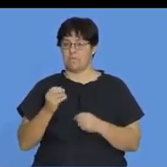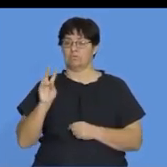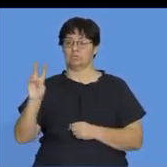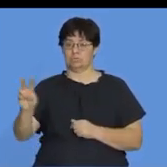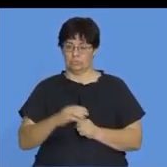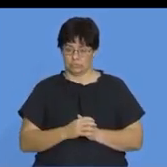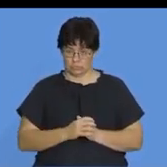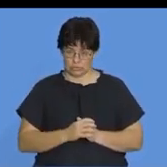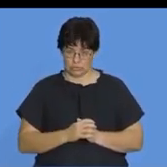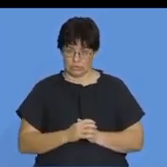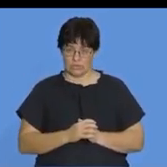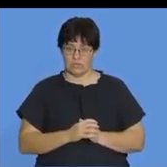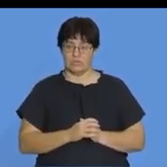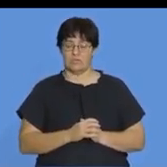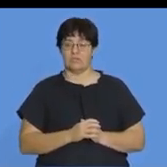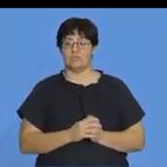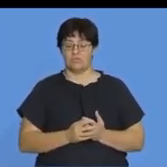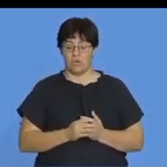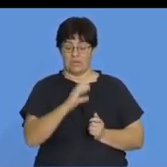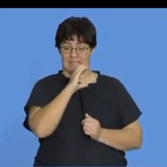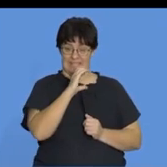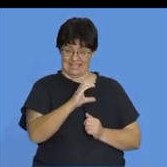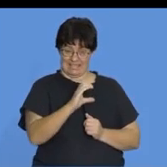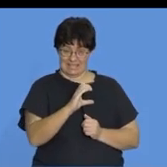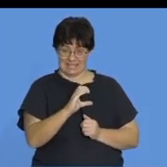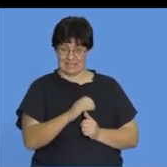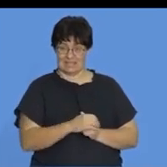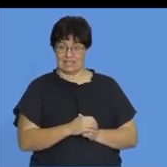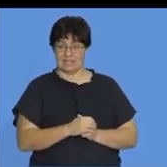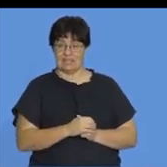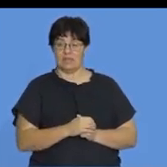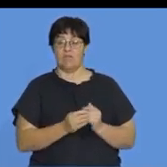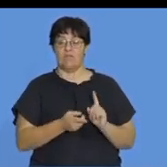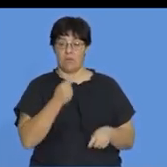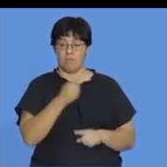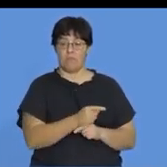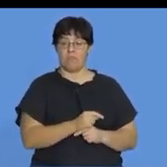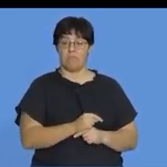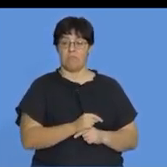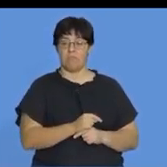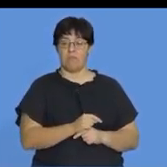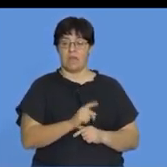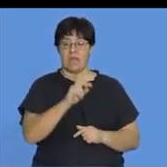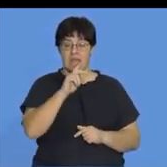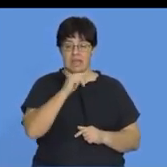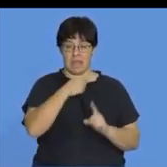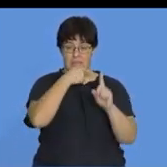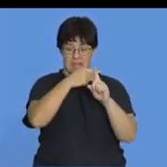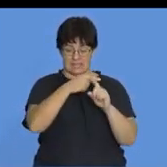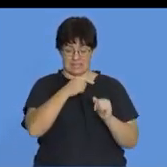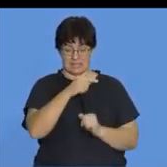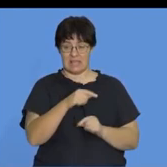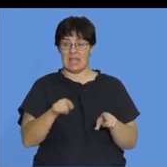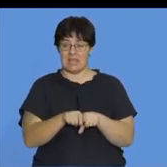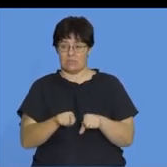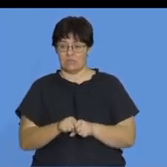1:2, 2 moles of potassium ion. So the concentration of potassium ions in this is equal to